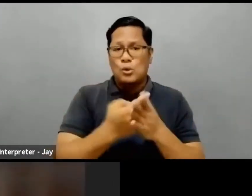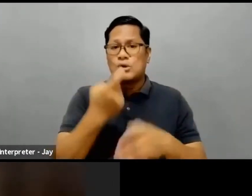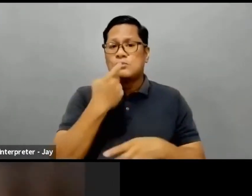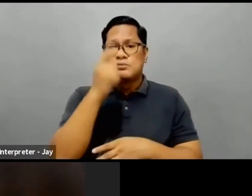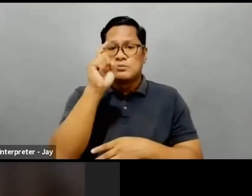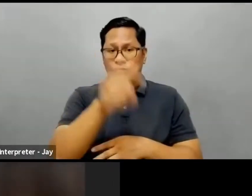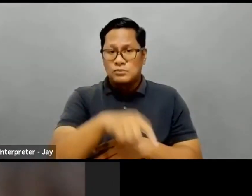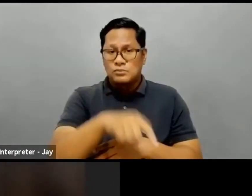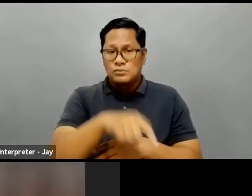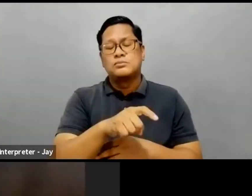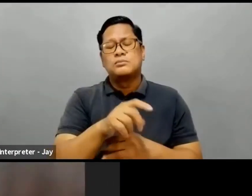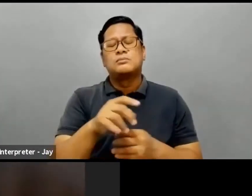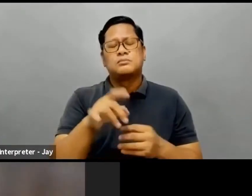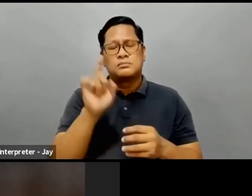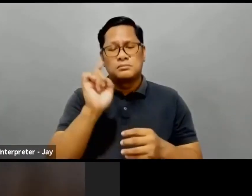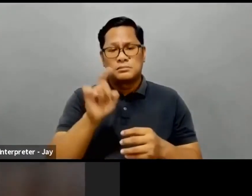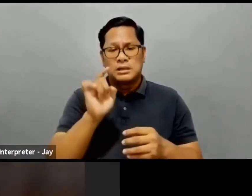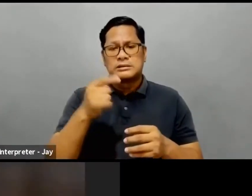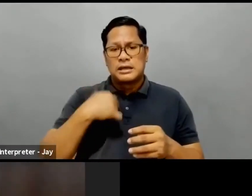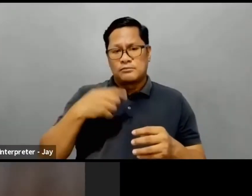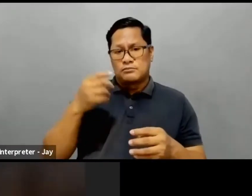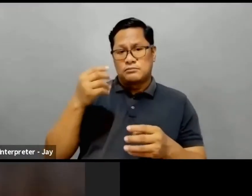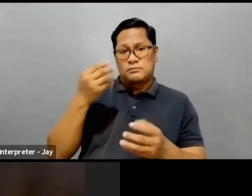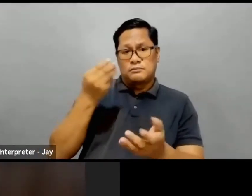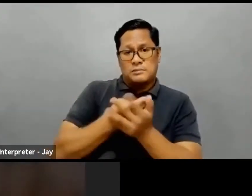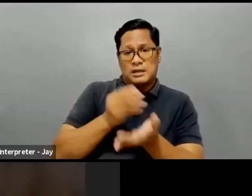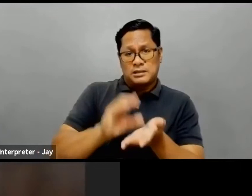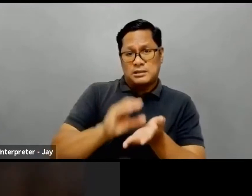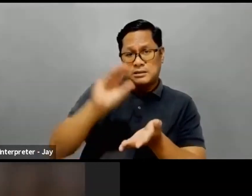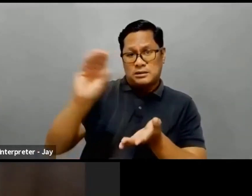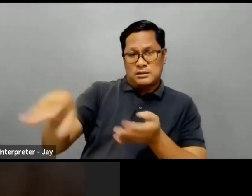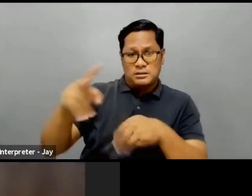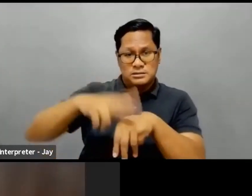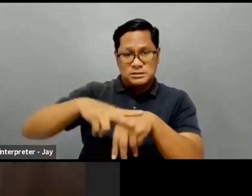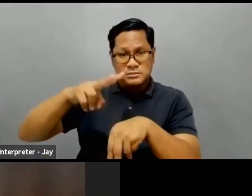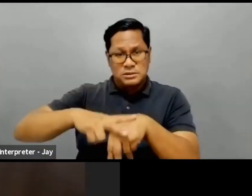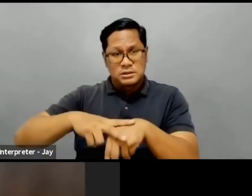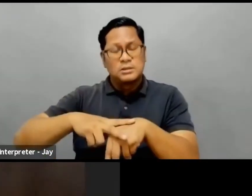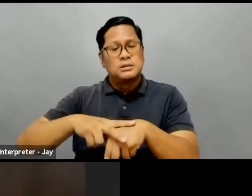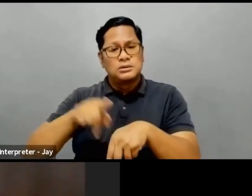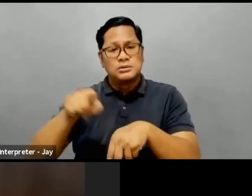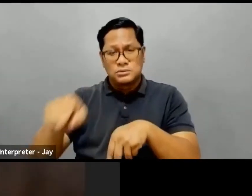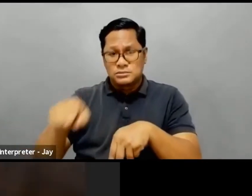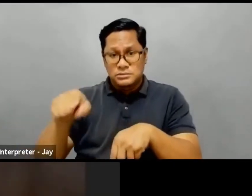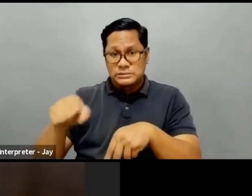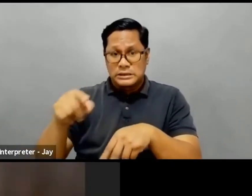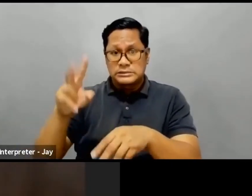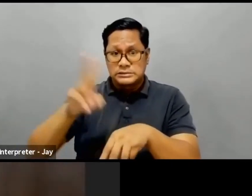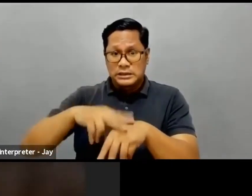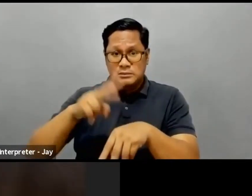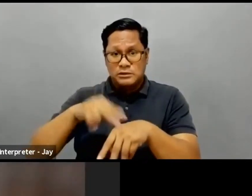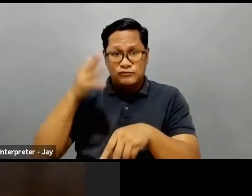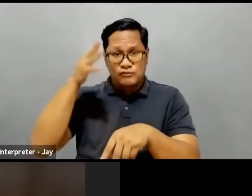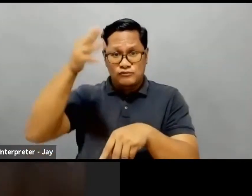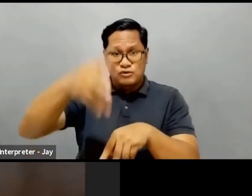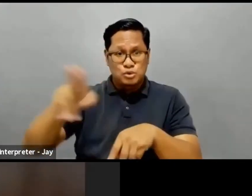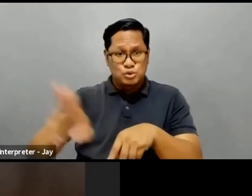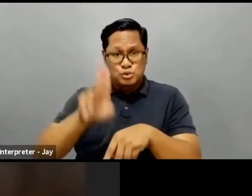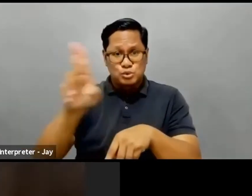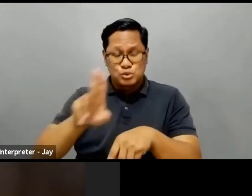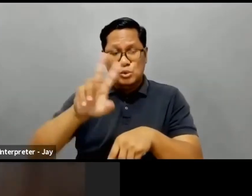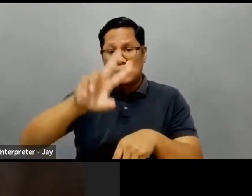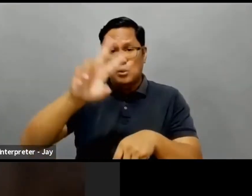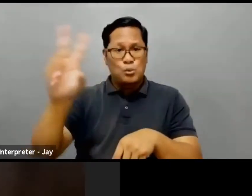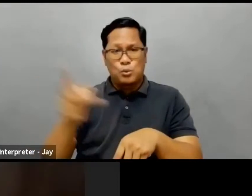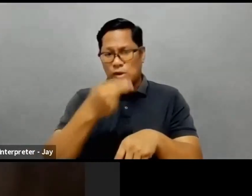na maglagay ng pera sa savings that will go towards future use if they get